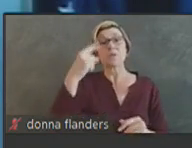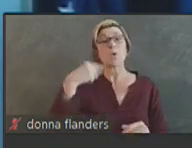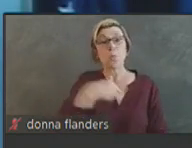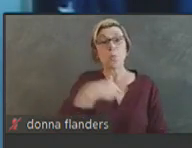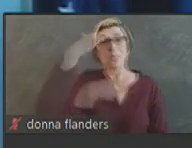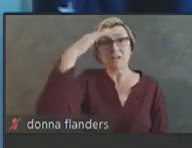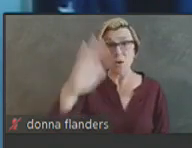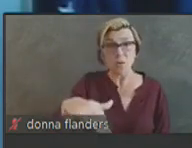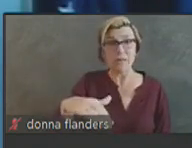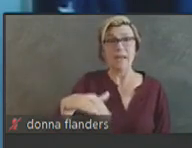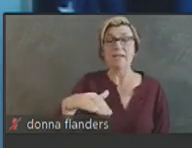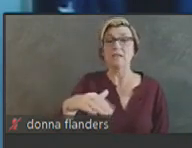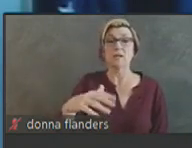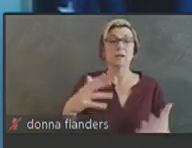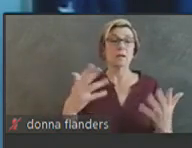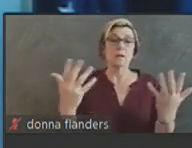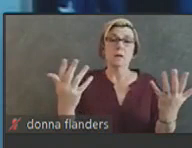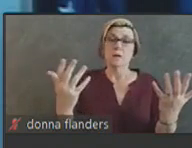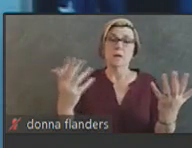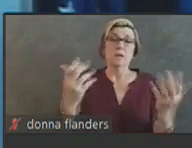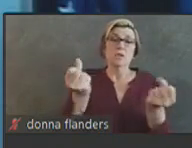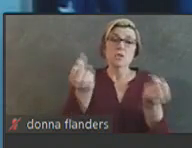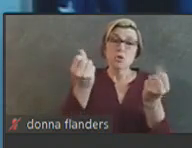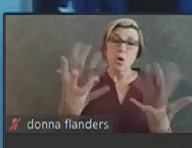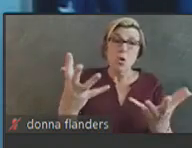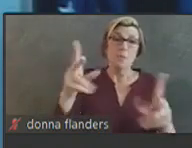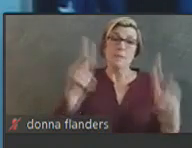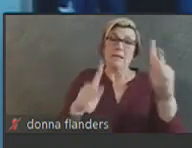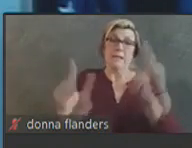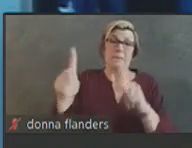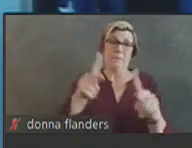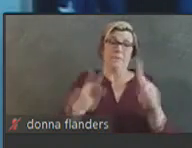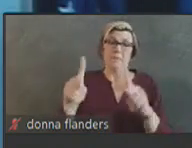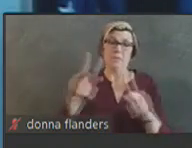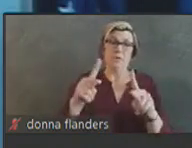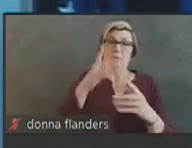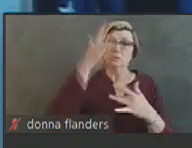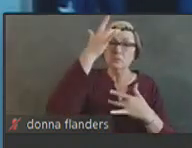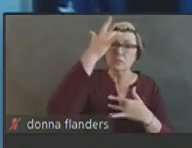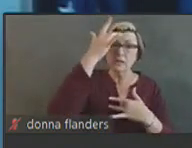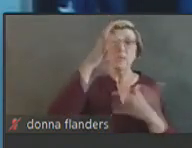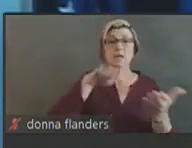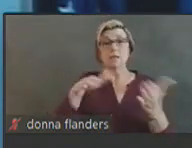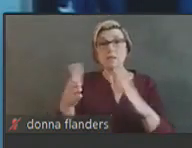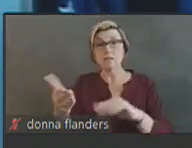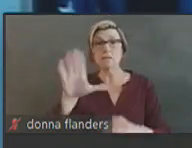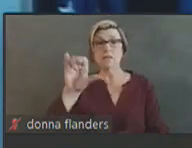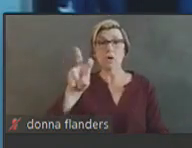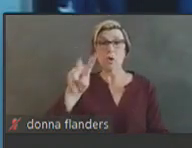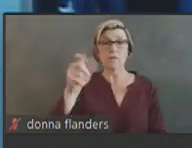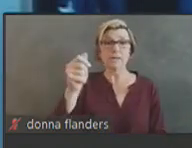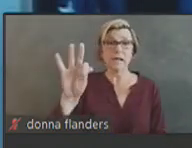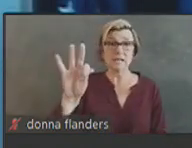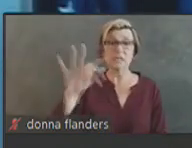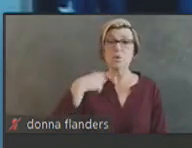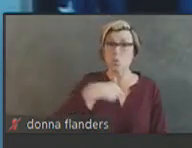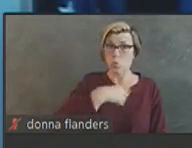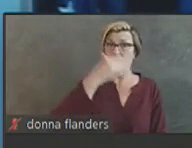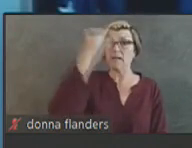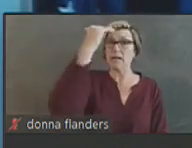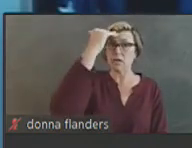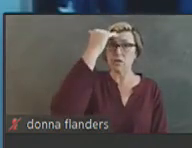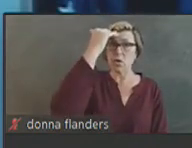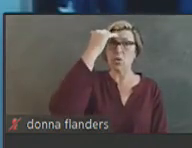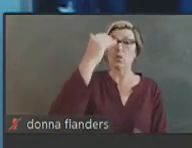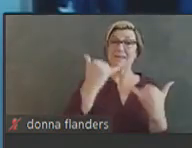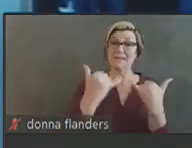a disproportionate number of the fatalities that have been the result of COVID-19 have occurred in